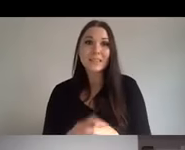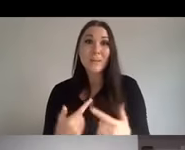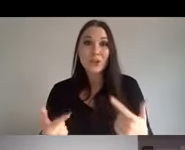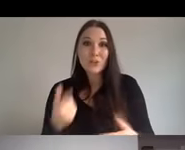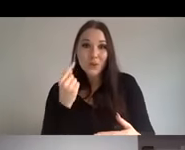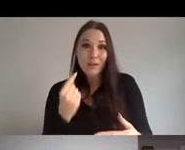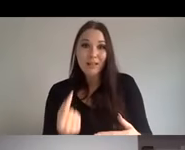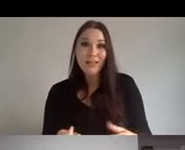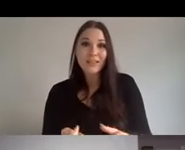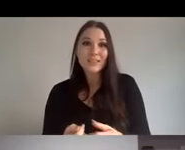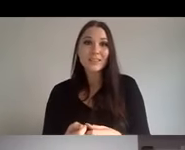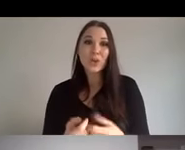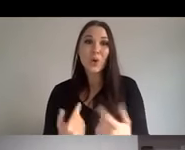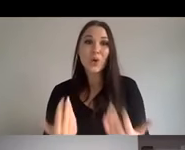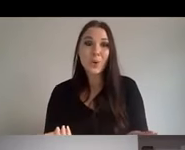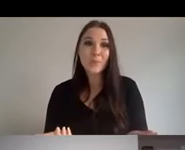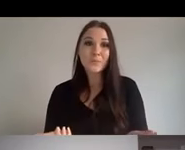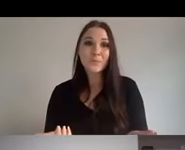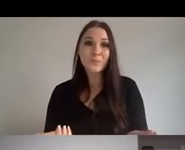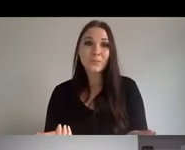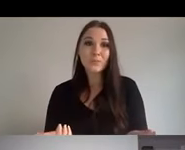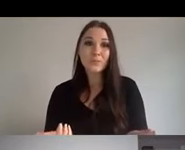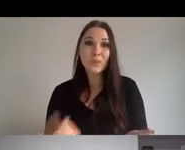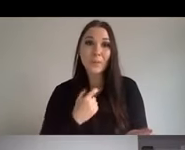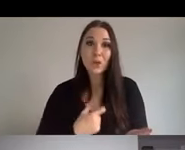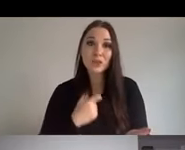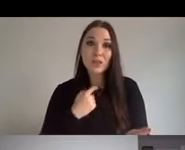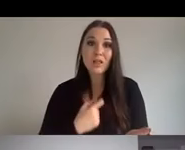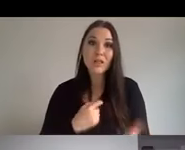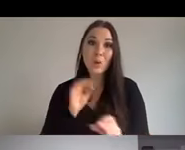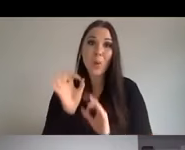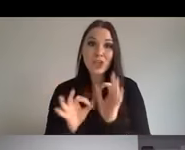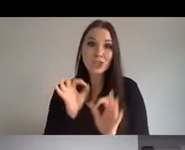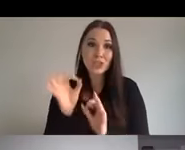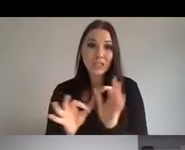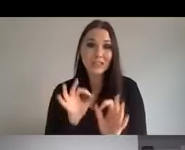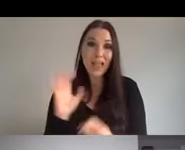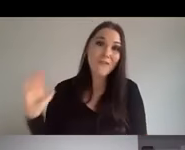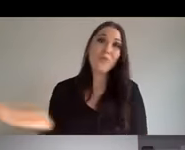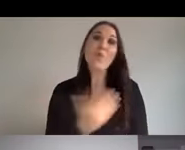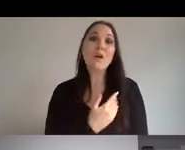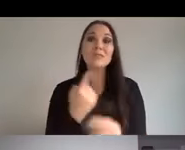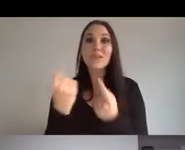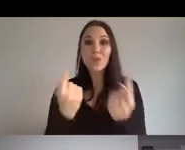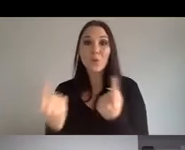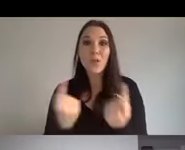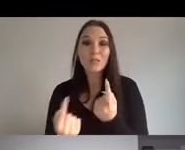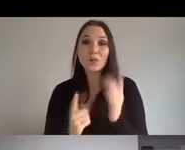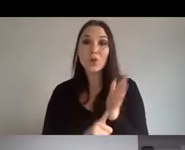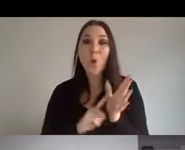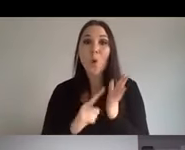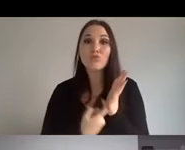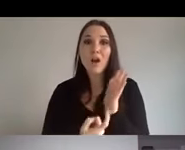possible. So I suppose just some personalized questions to every individual. So Laura, I